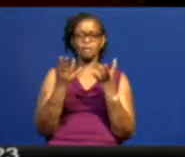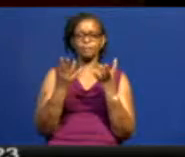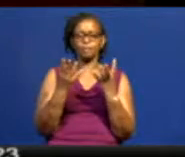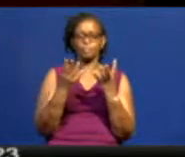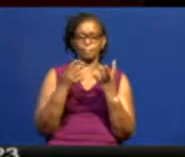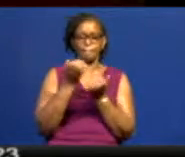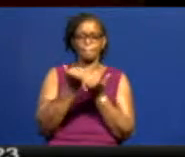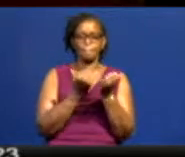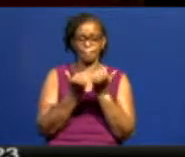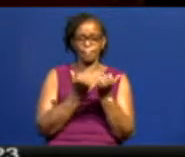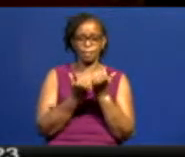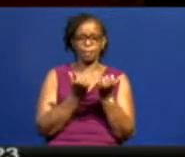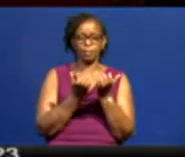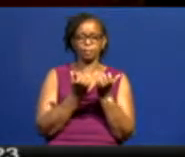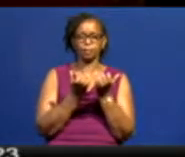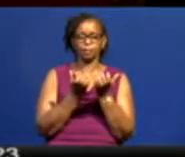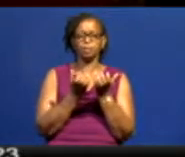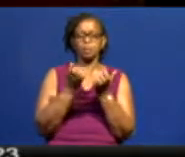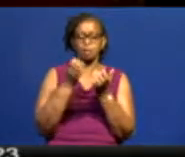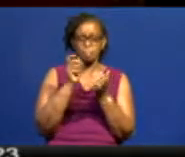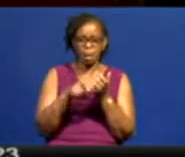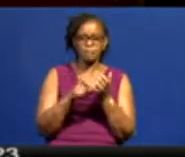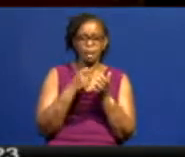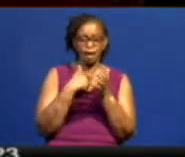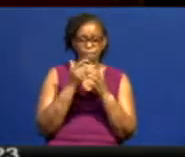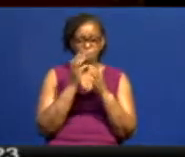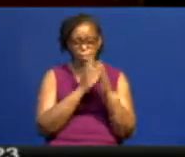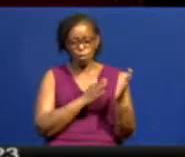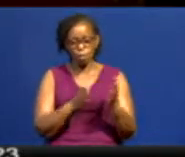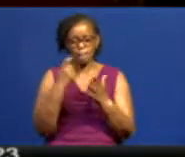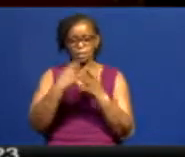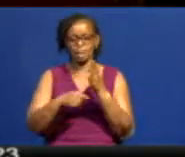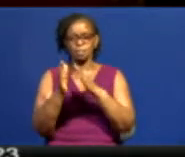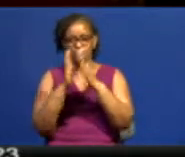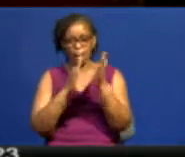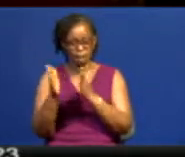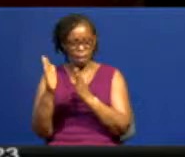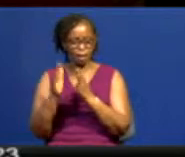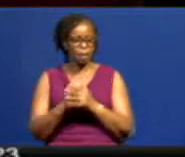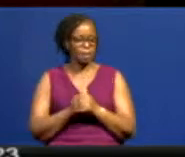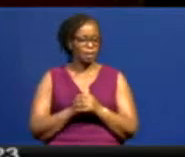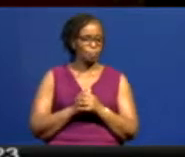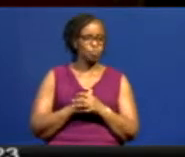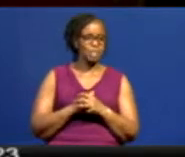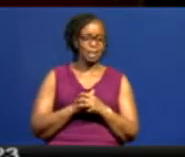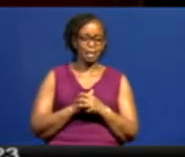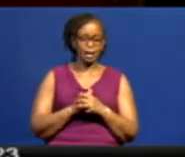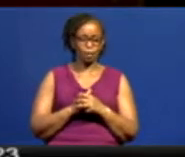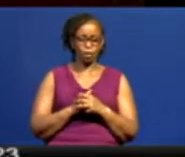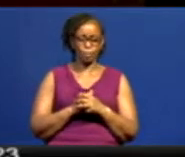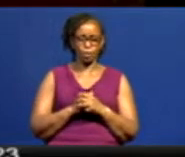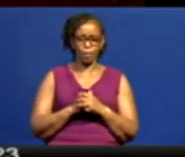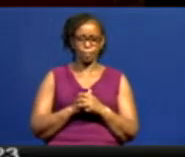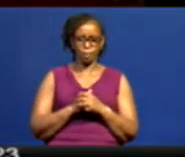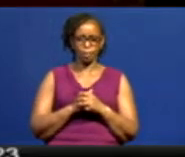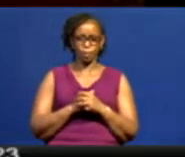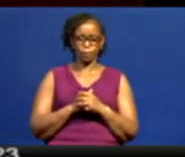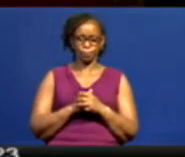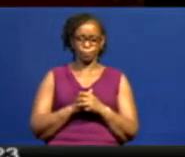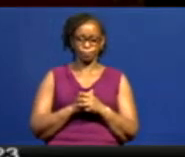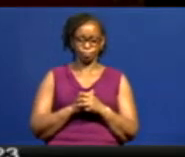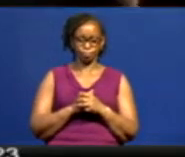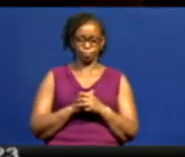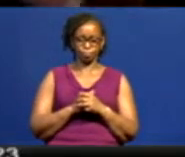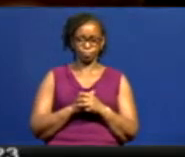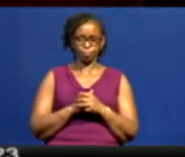have proper tax planning to know these are the areas to invest, this is how to make sure we are compliant. And again, even after now